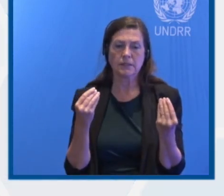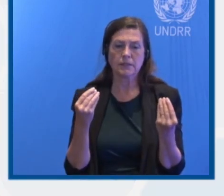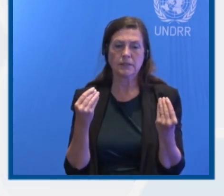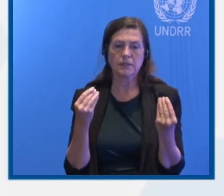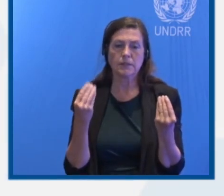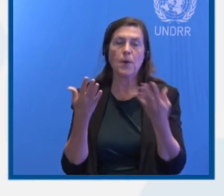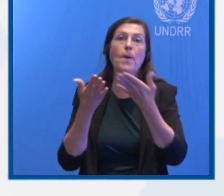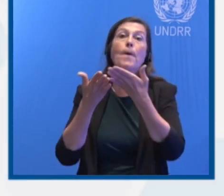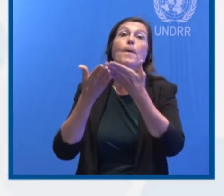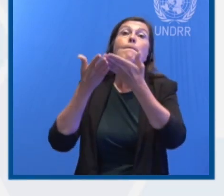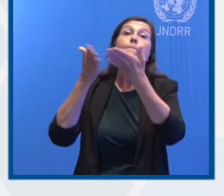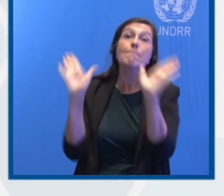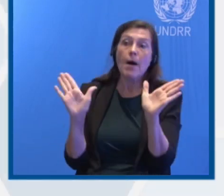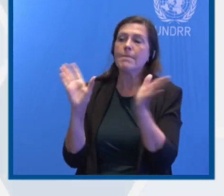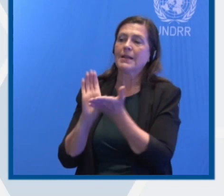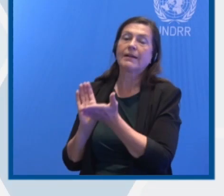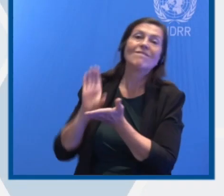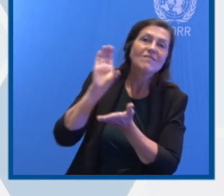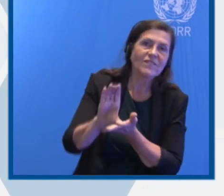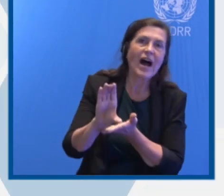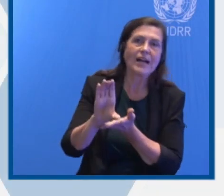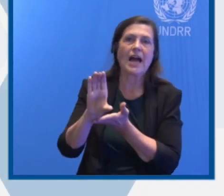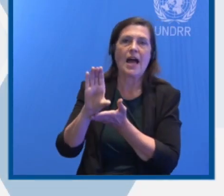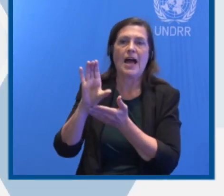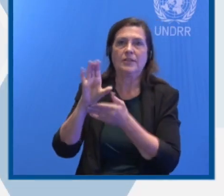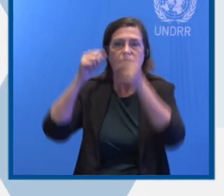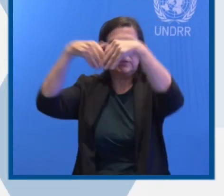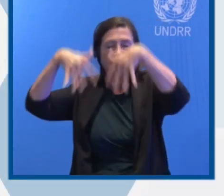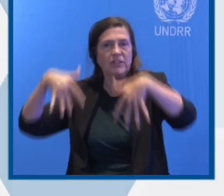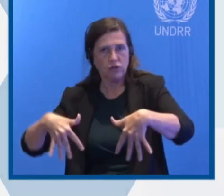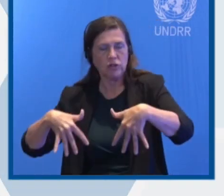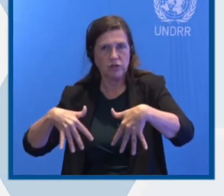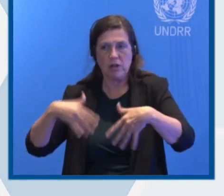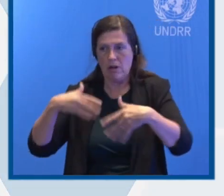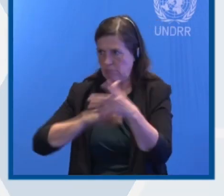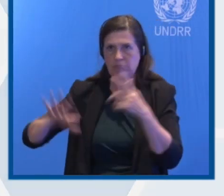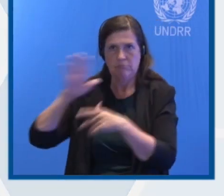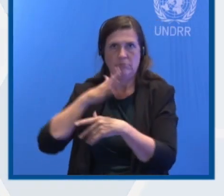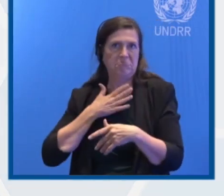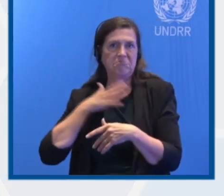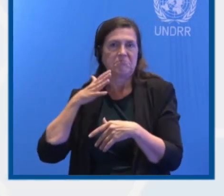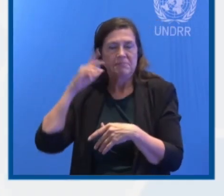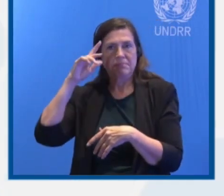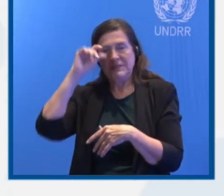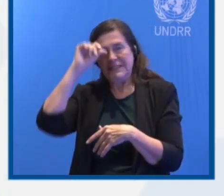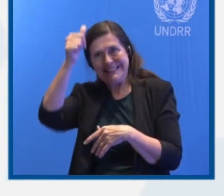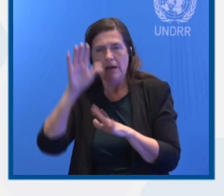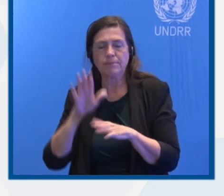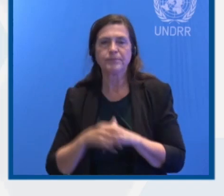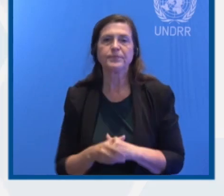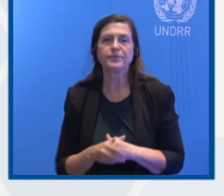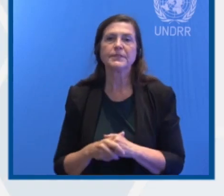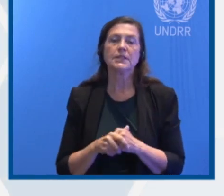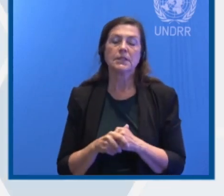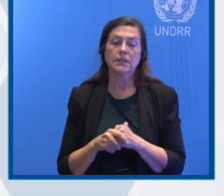publicly financed infrastructure. How do we make sure that we can encourage greater private sector